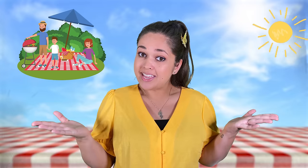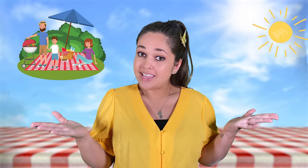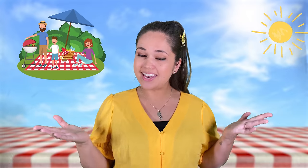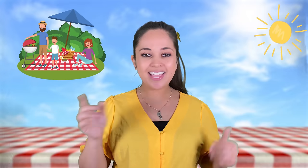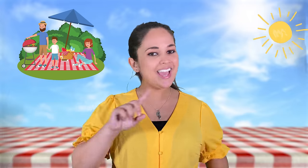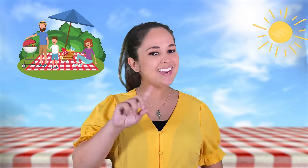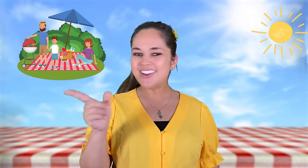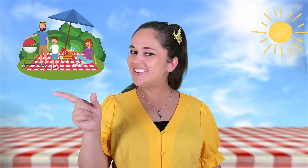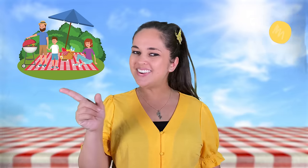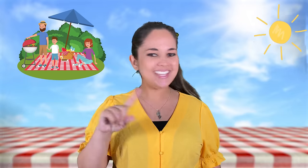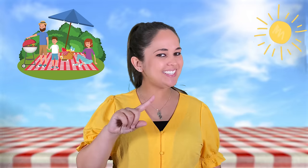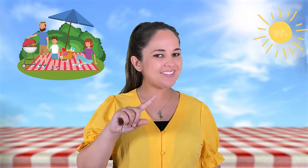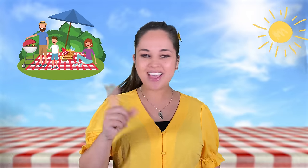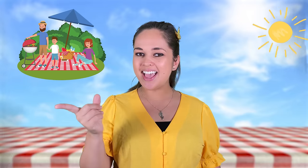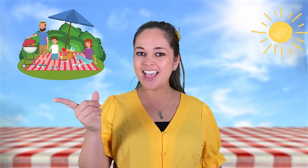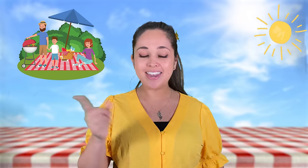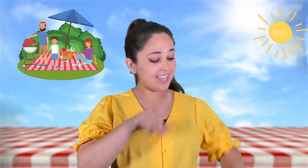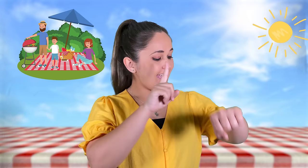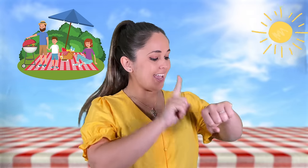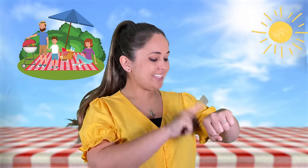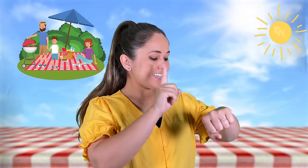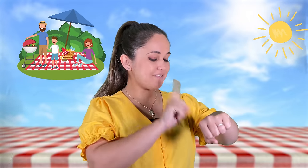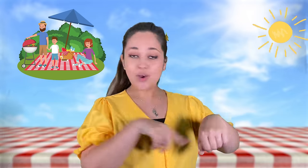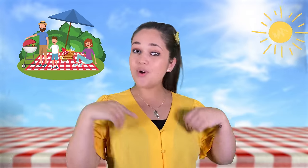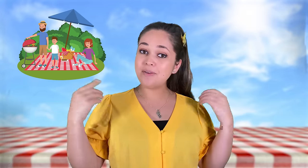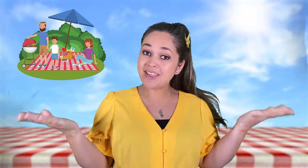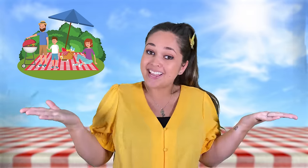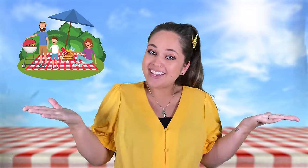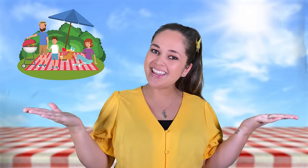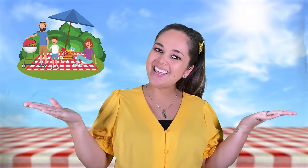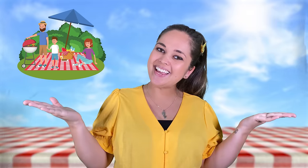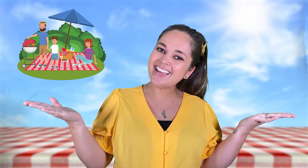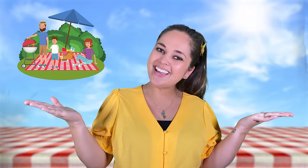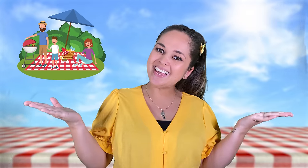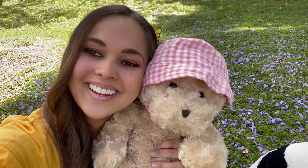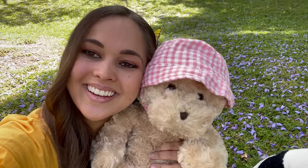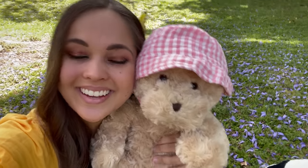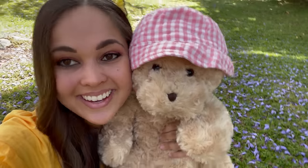a picnic. No need to panic, it's time for a picnic.